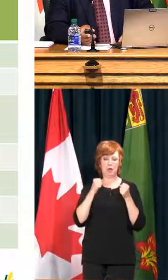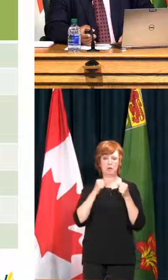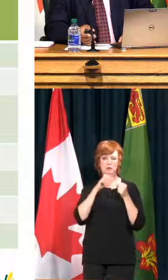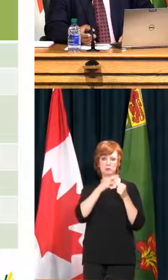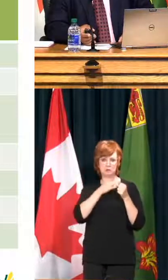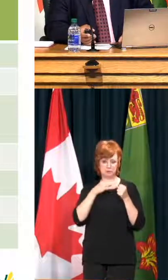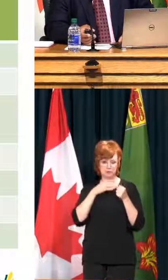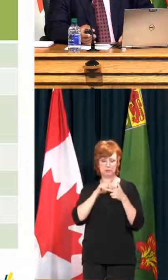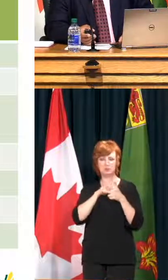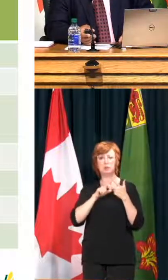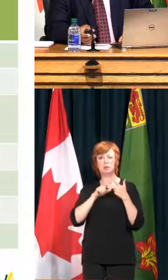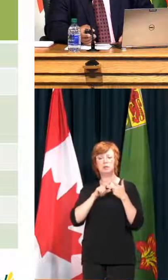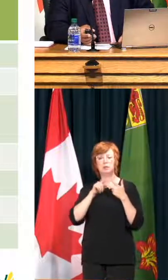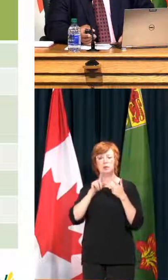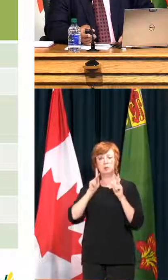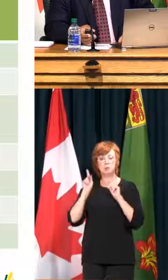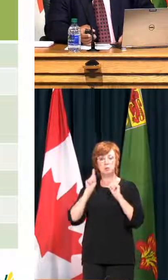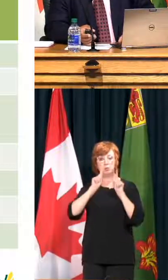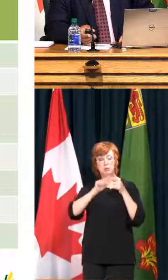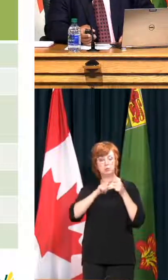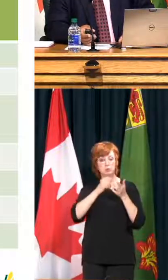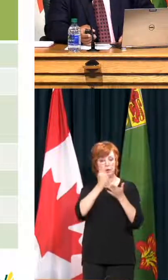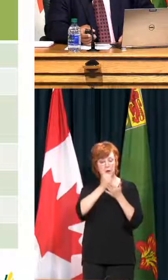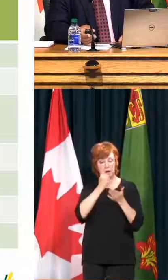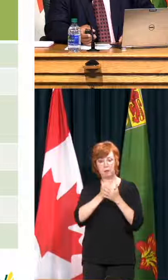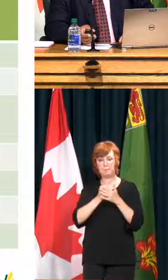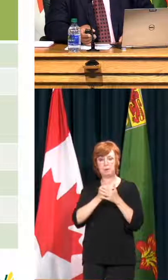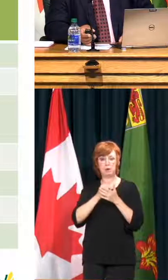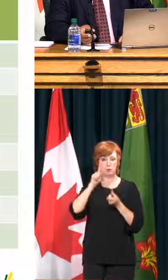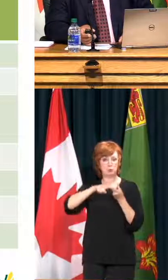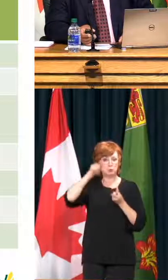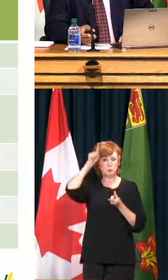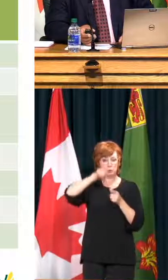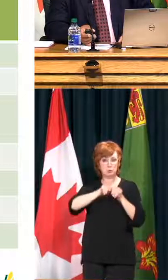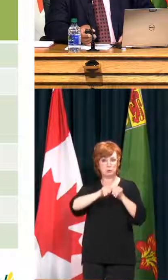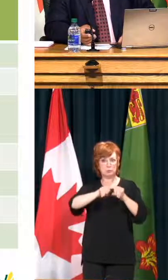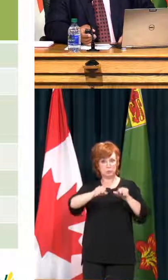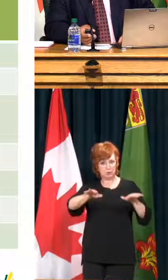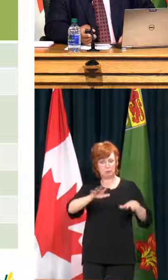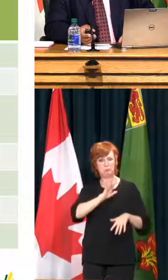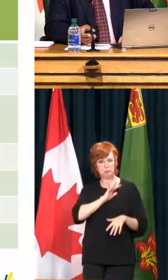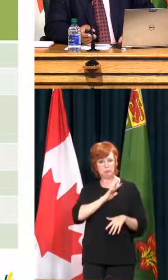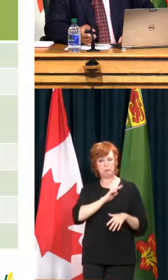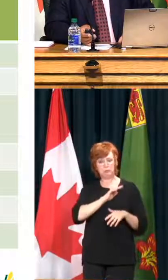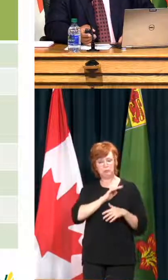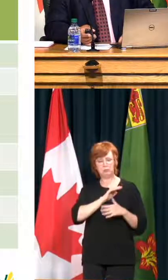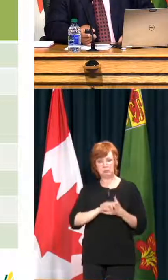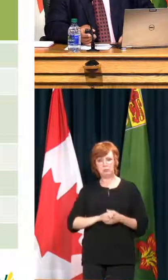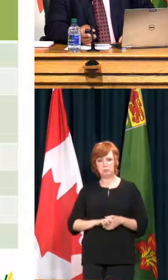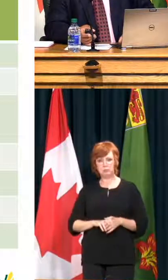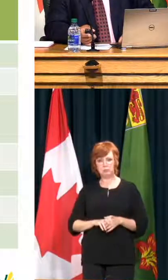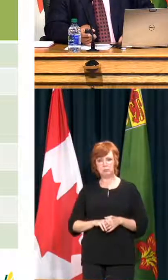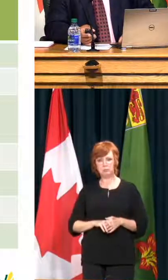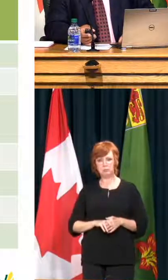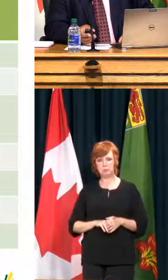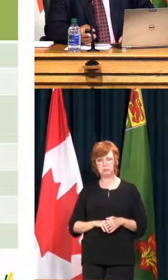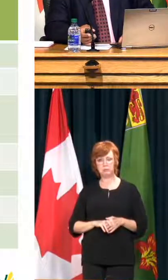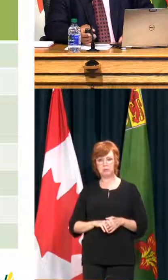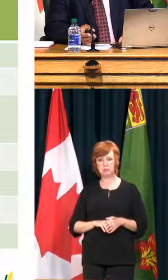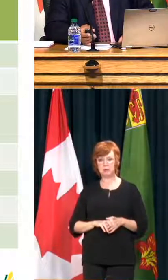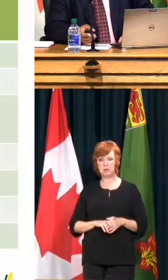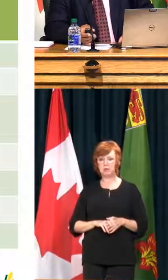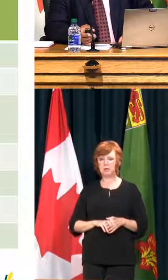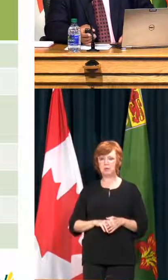others who went to the northwest to assist, they worked very hard to get over those outbreaks. But that just shows that once there's an outbreak, it